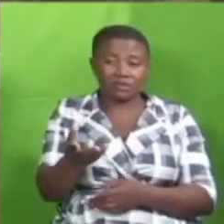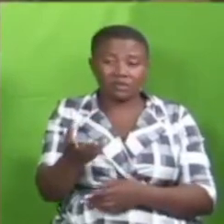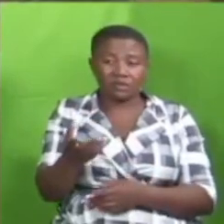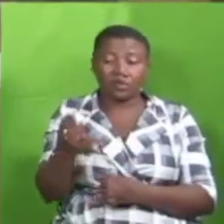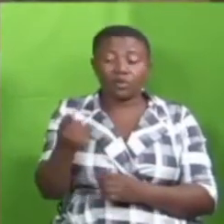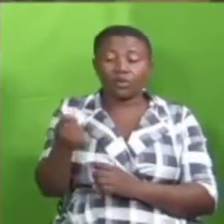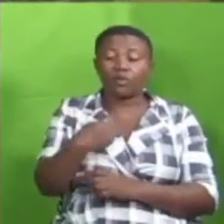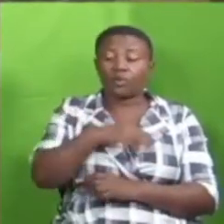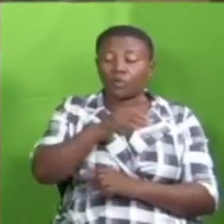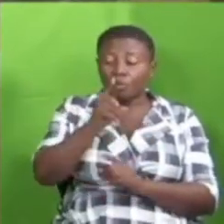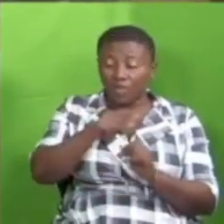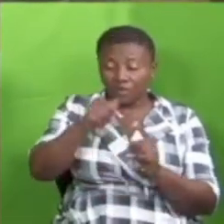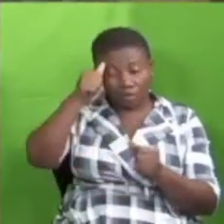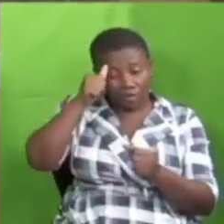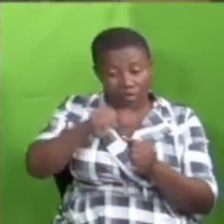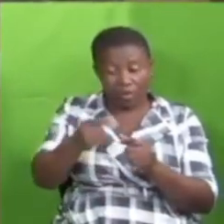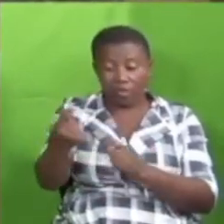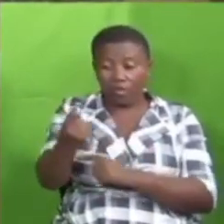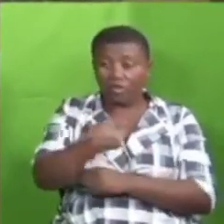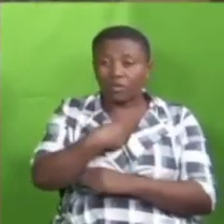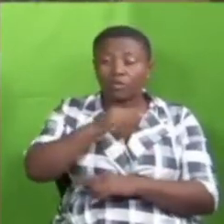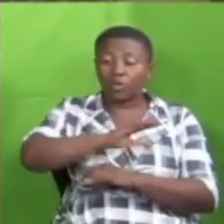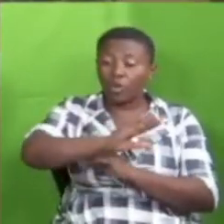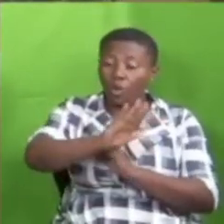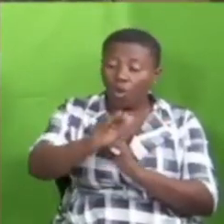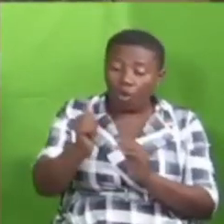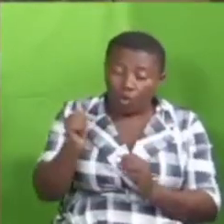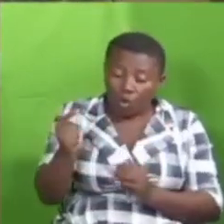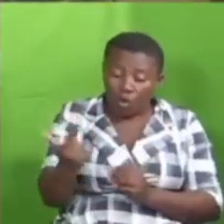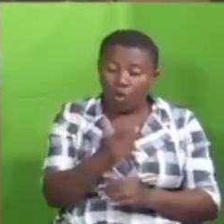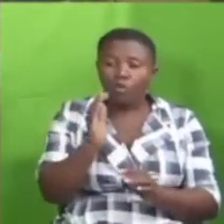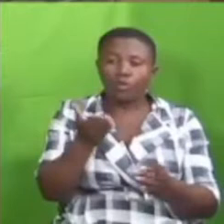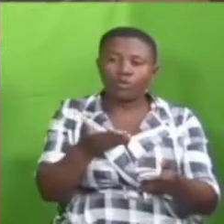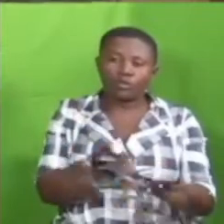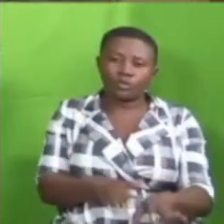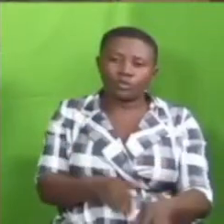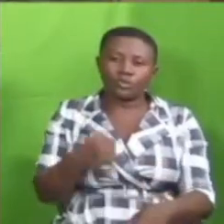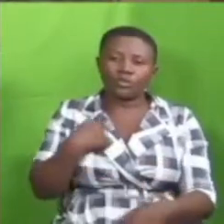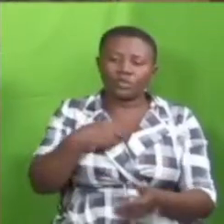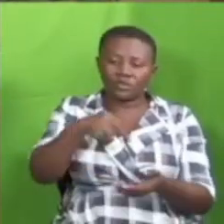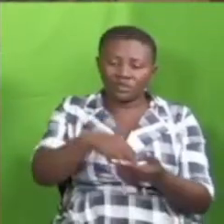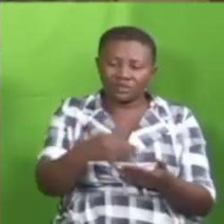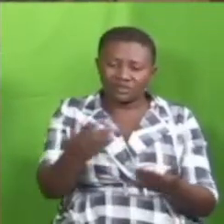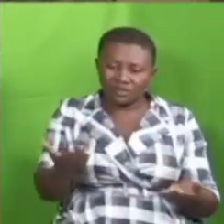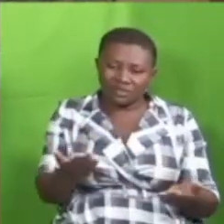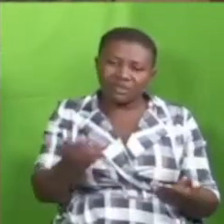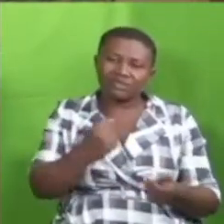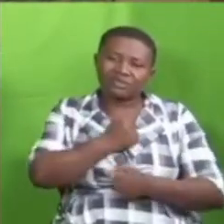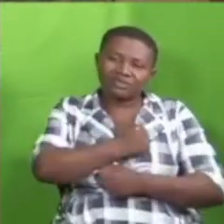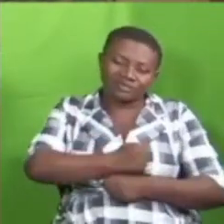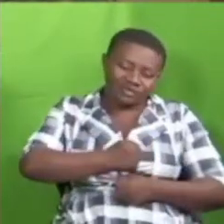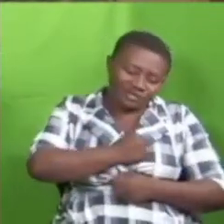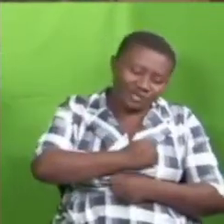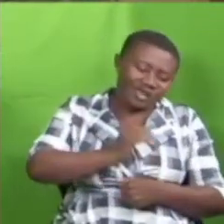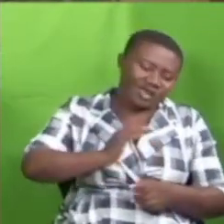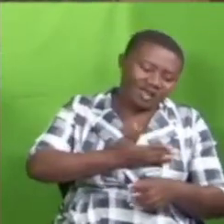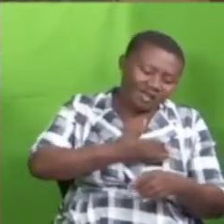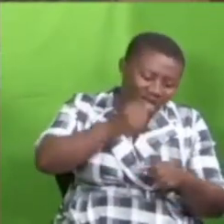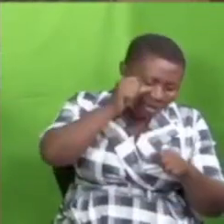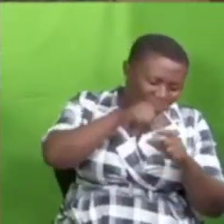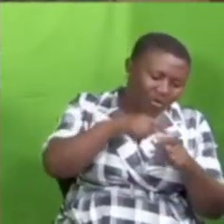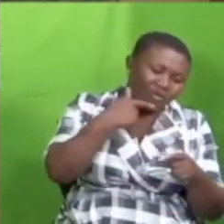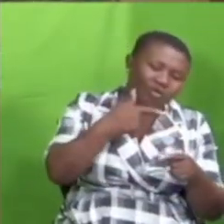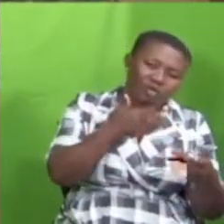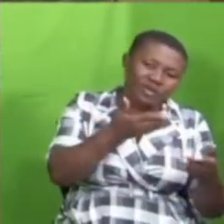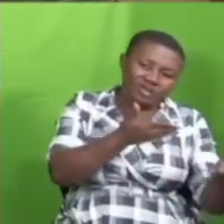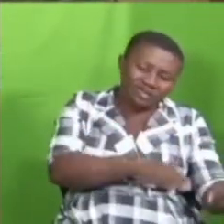day we shall also all die. As we stand here and eulogize our colleagues who have departed,